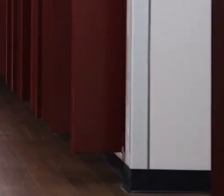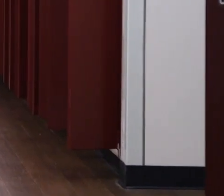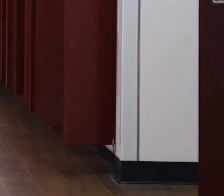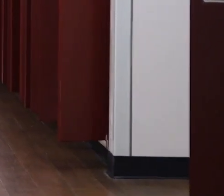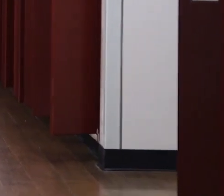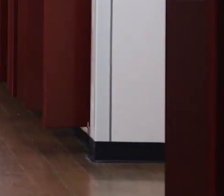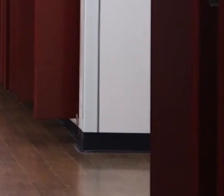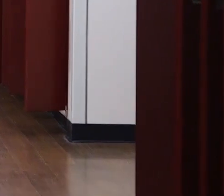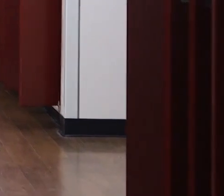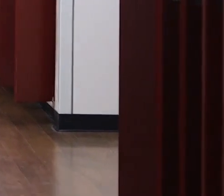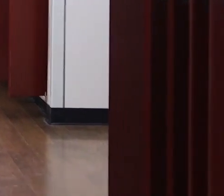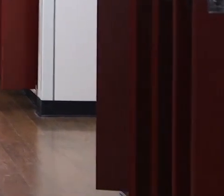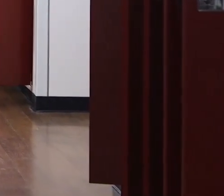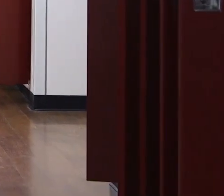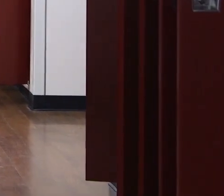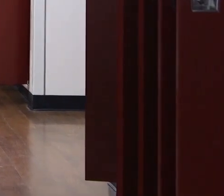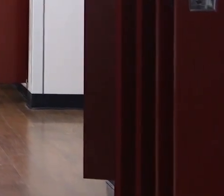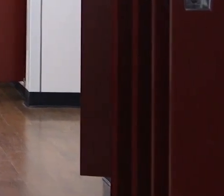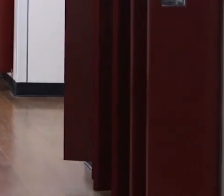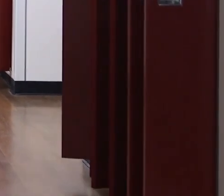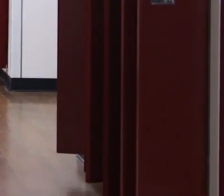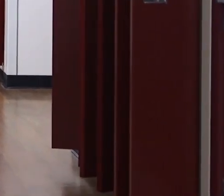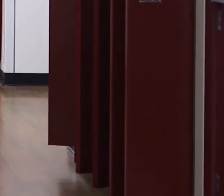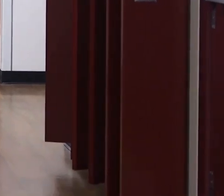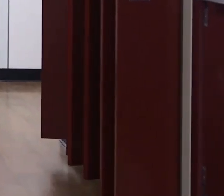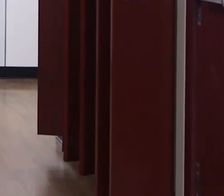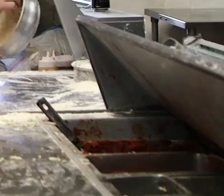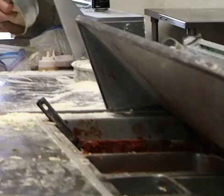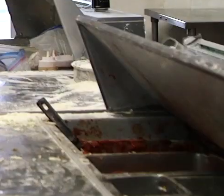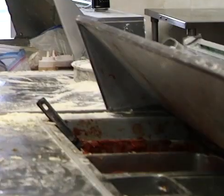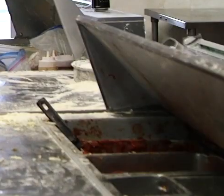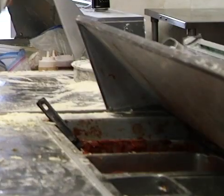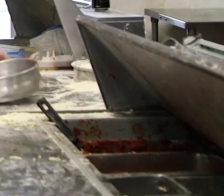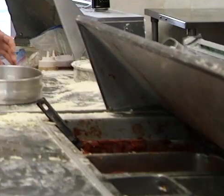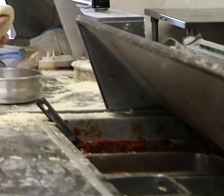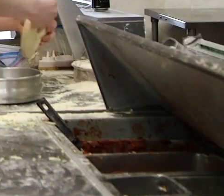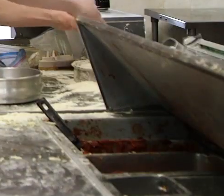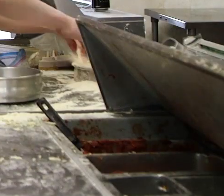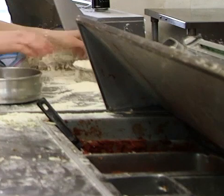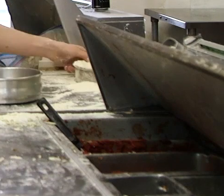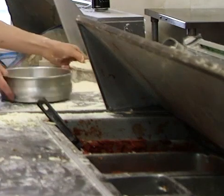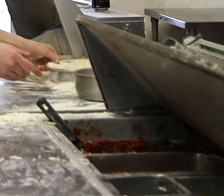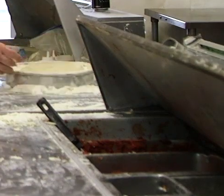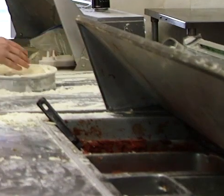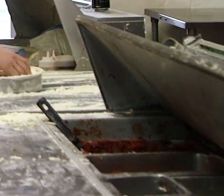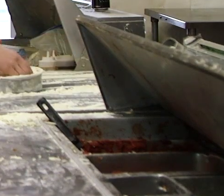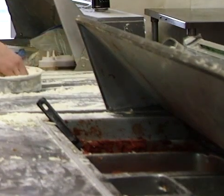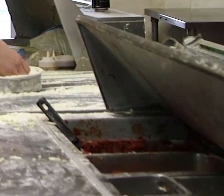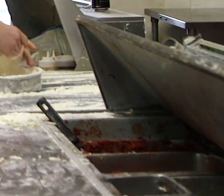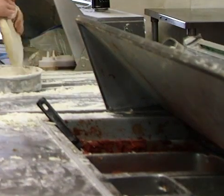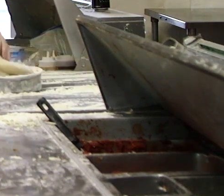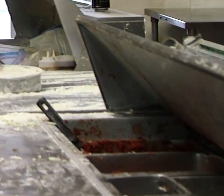classes, share our gym for sports. It was exhausting. But wait, hold on. We